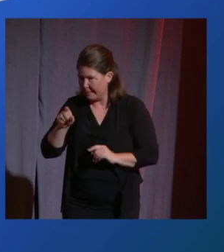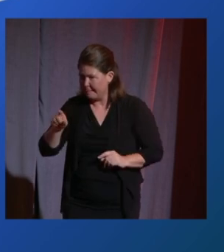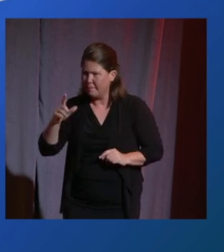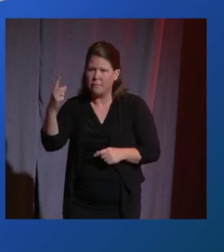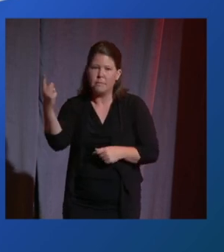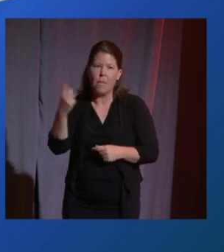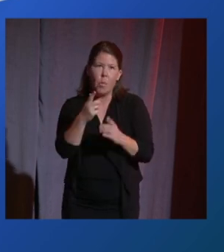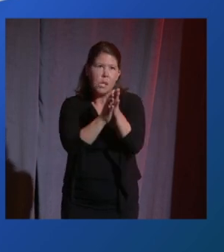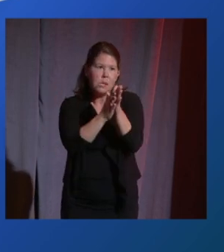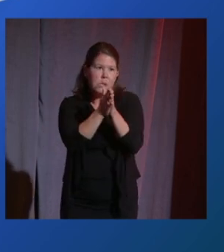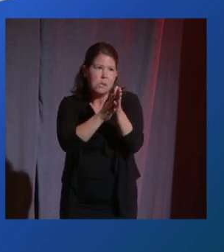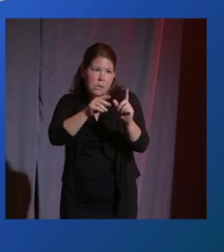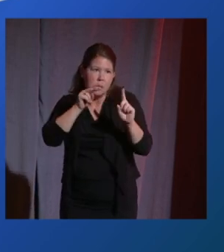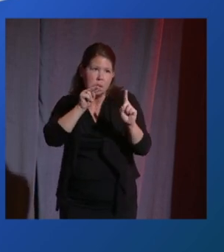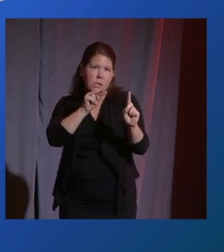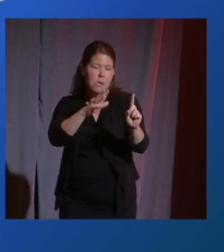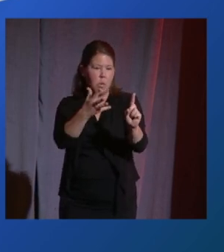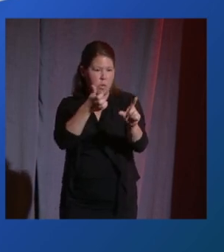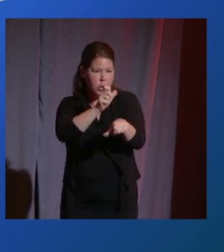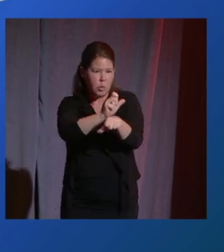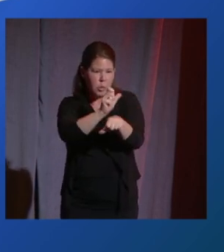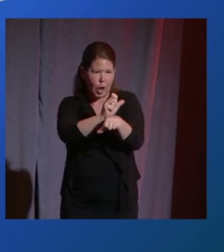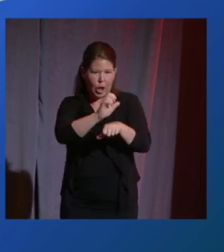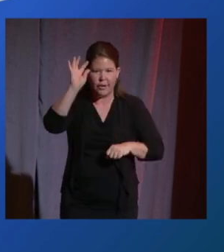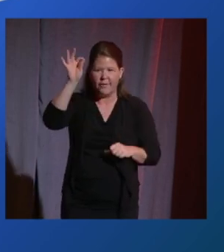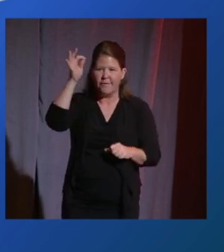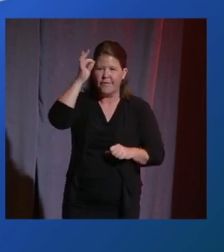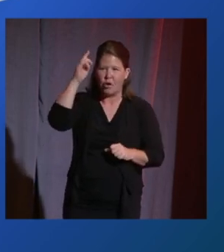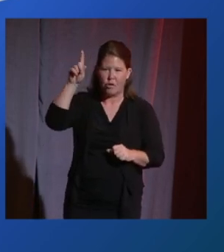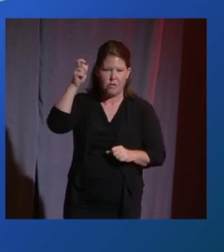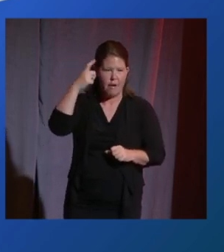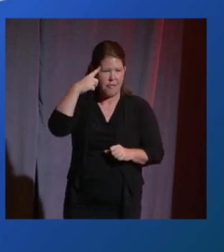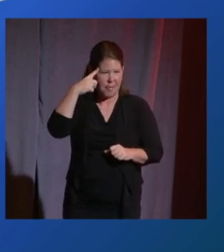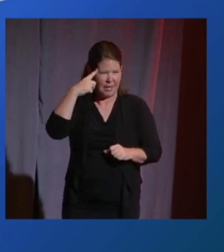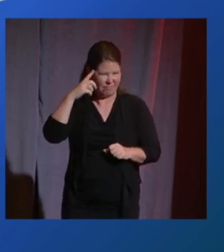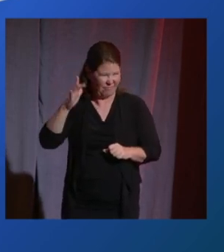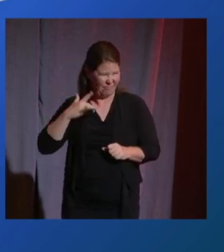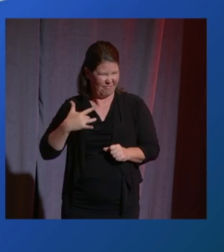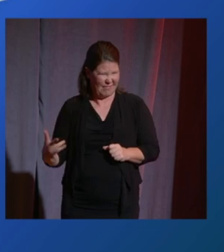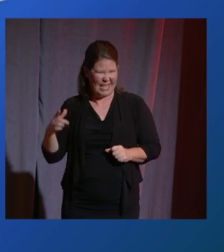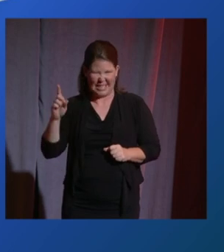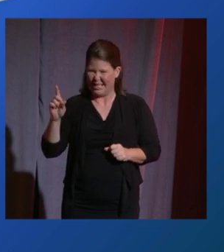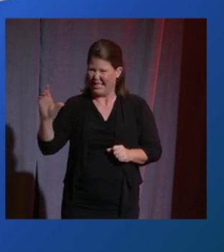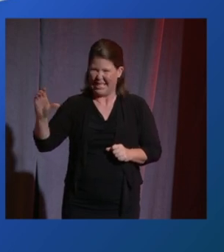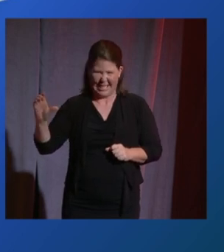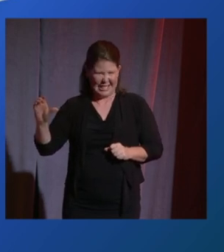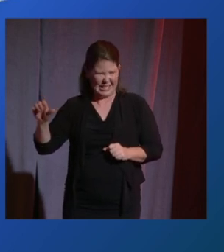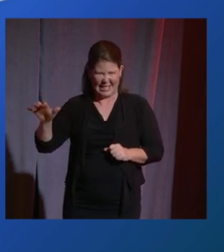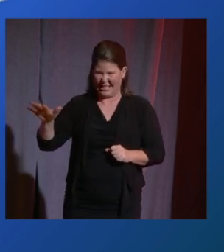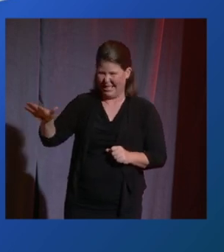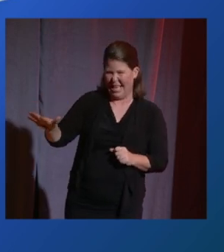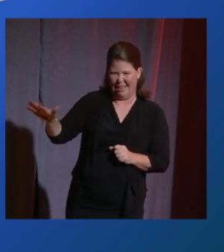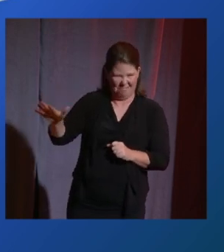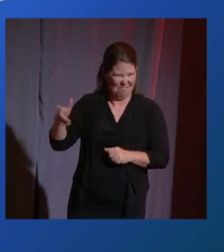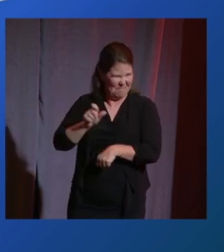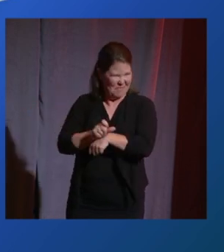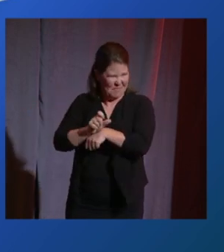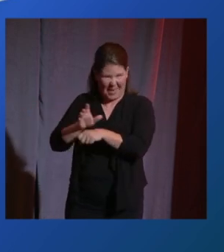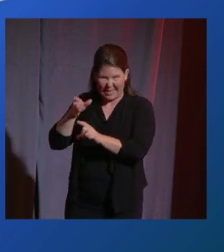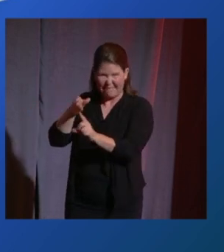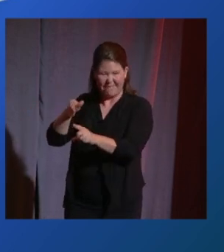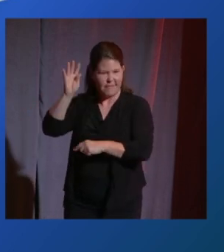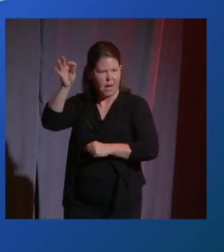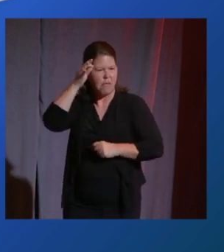for the federal government because that's what we do in in the DC area and I learned